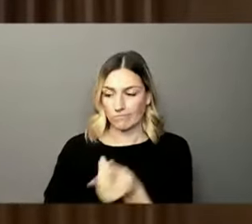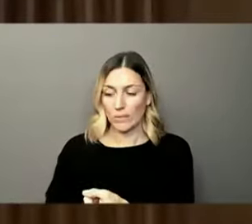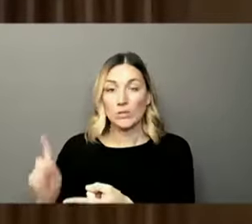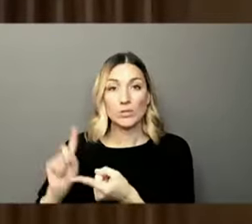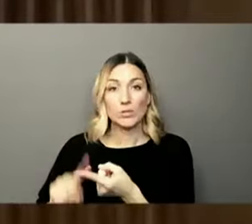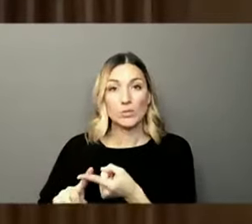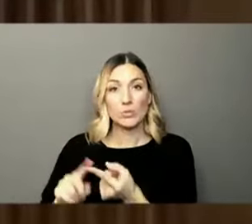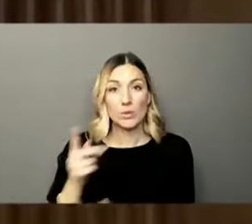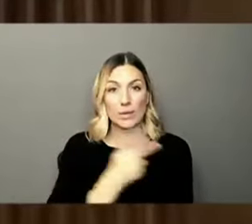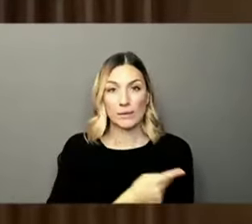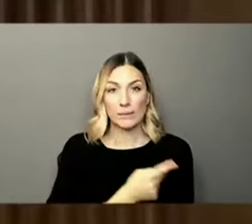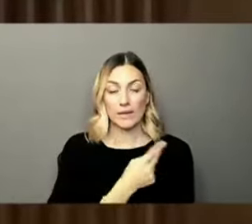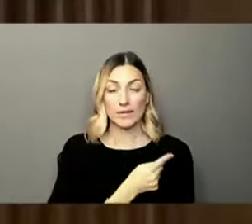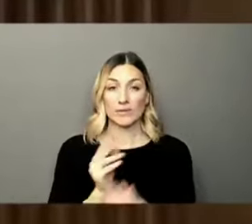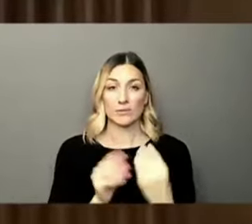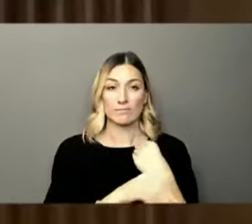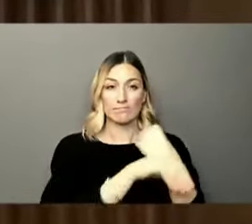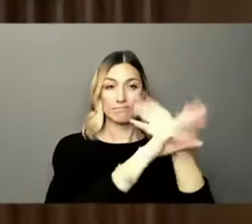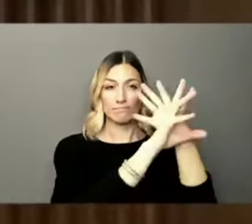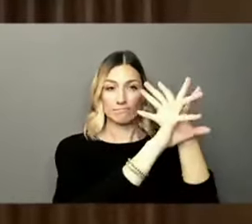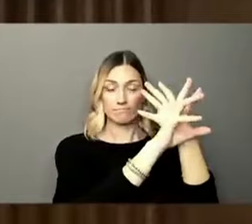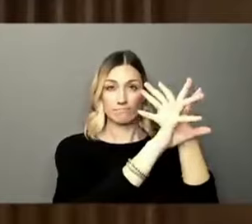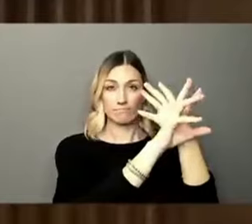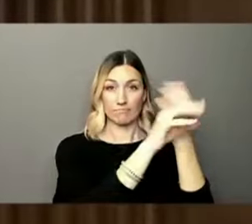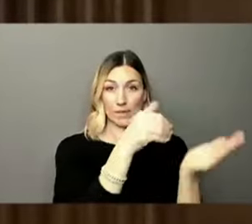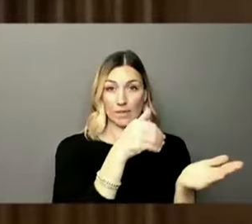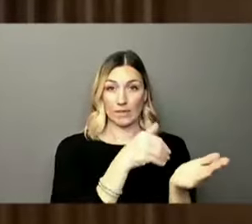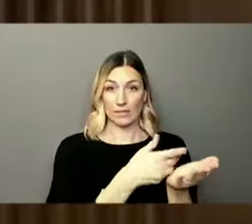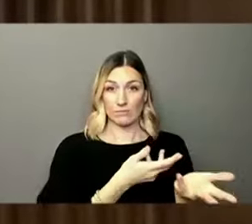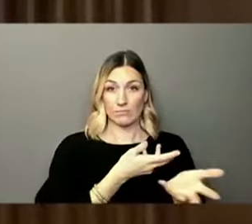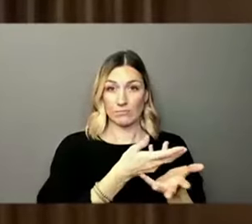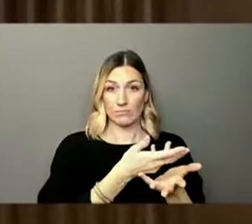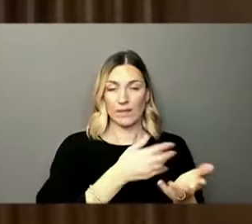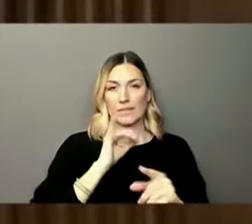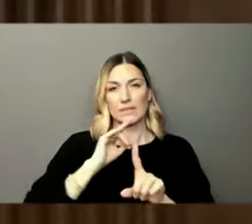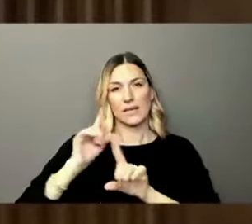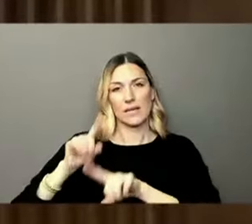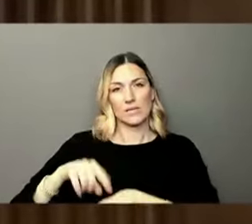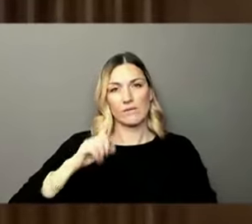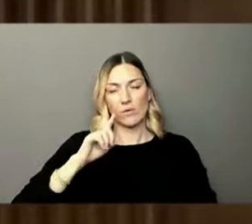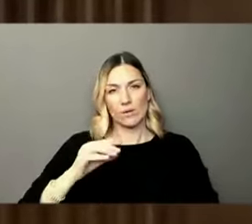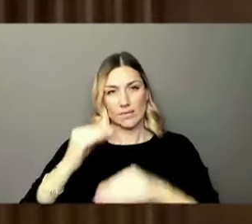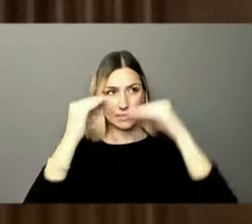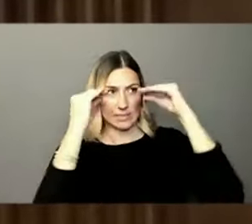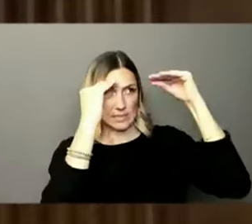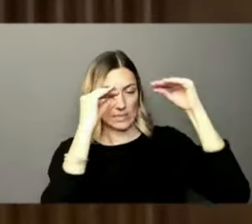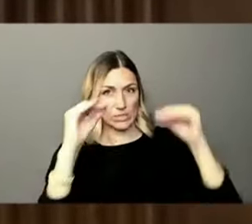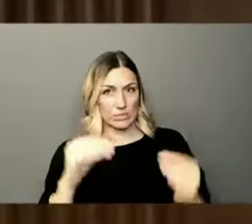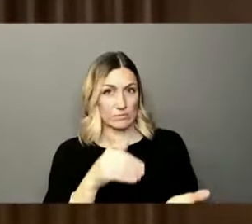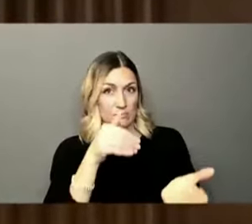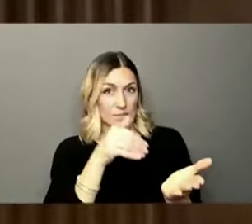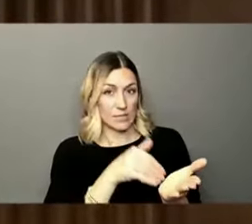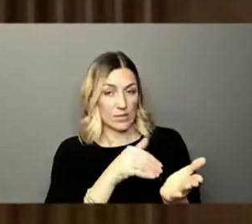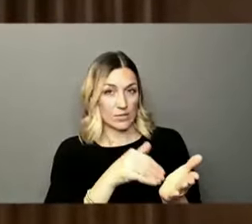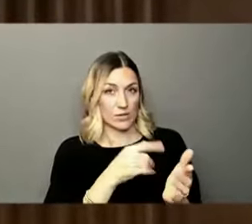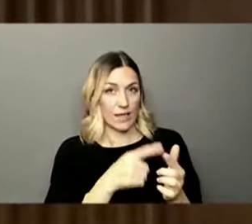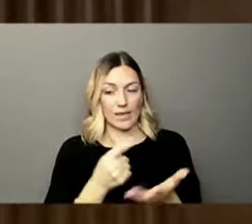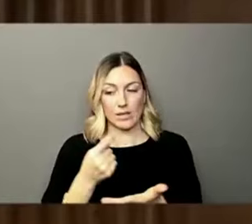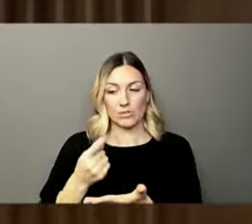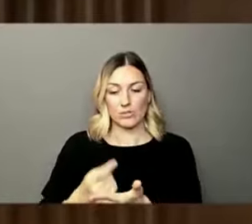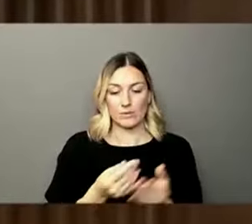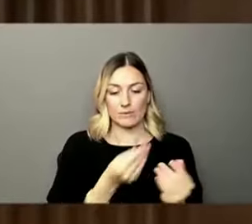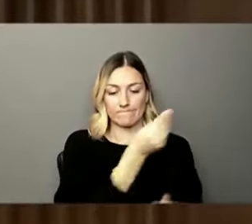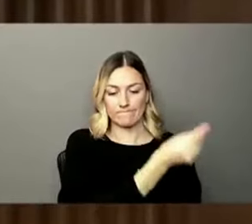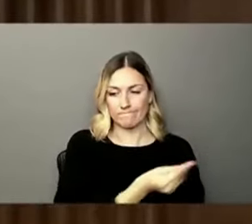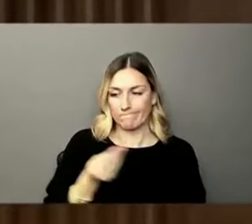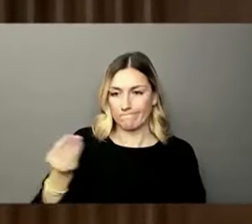that telehealth is really going to be the answer for educating the providers that can then bring the treatments and recommendations